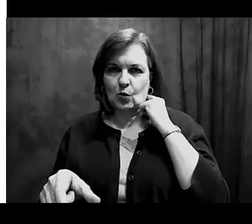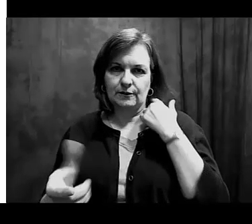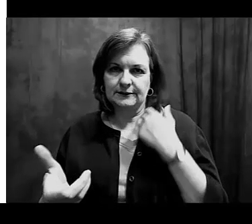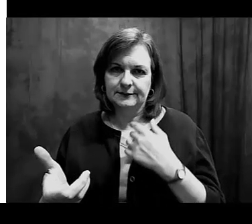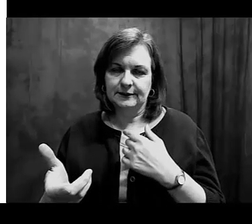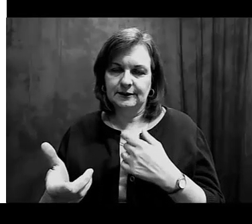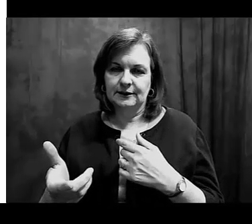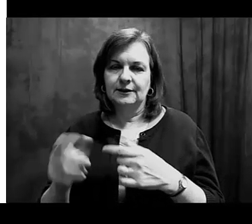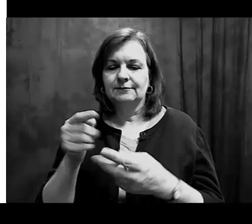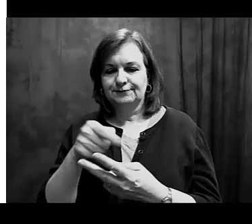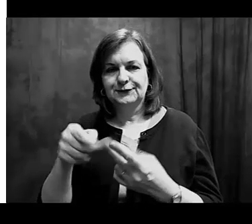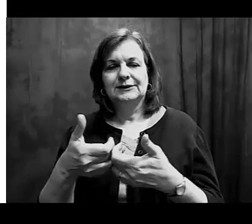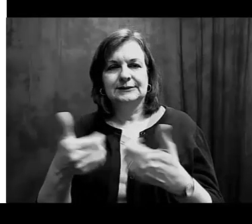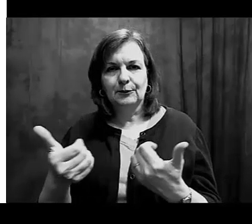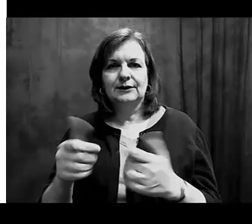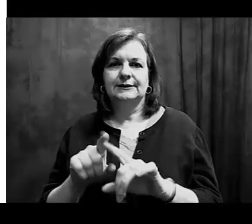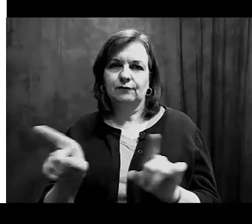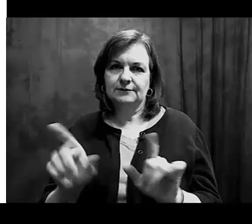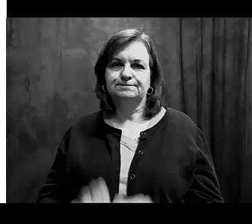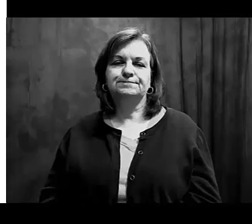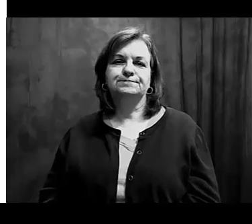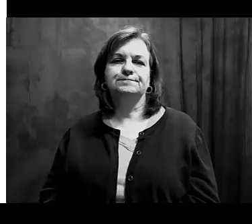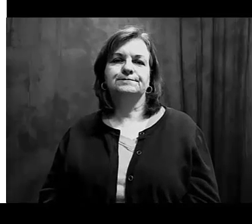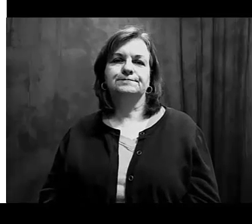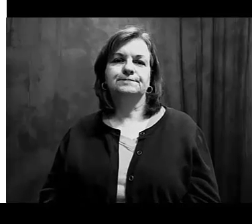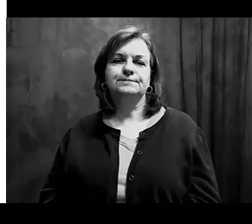nerves arise from your spinal cord,